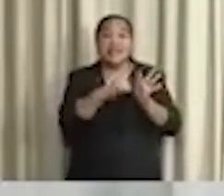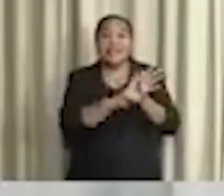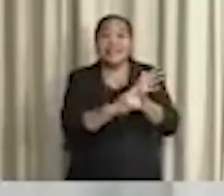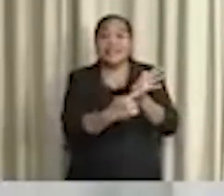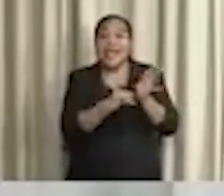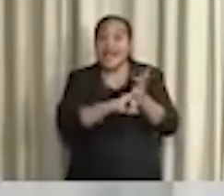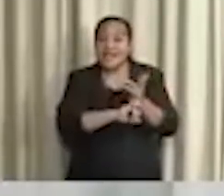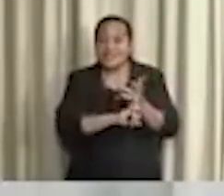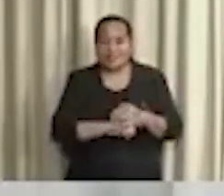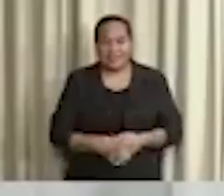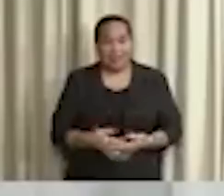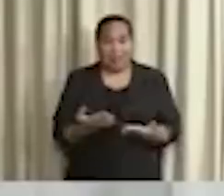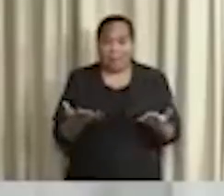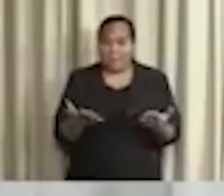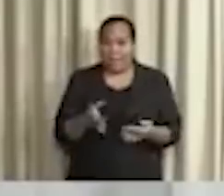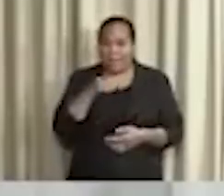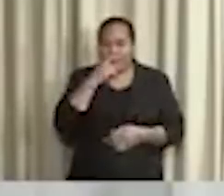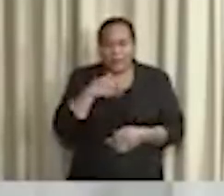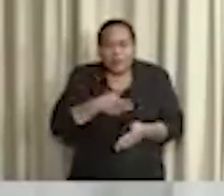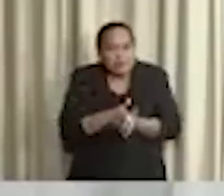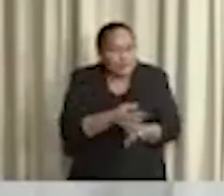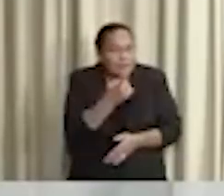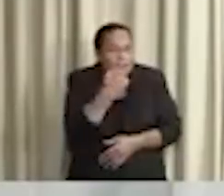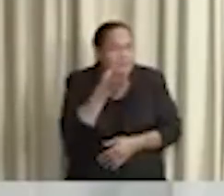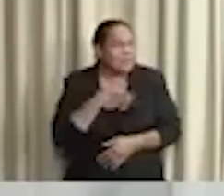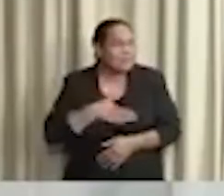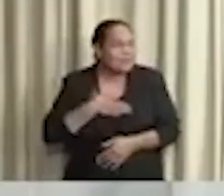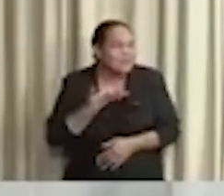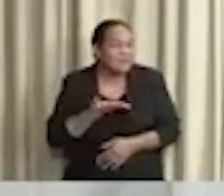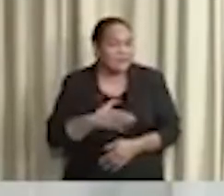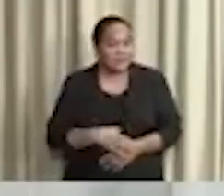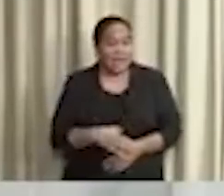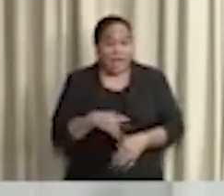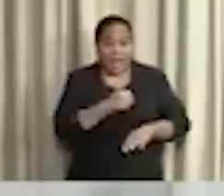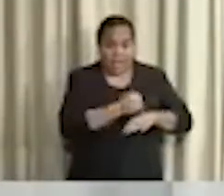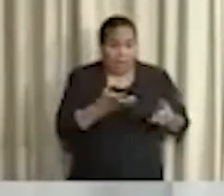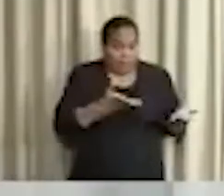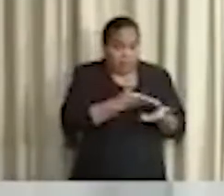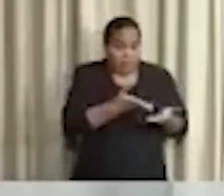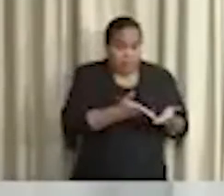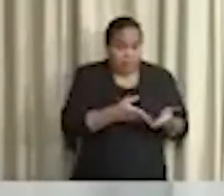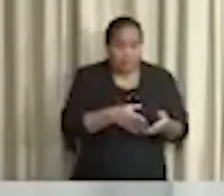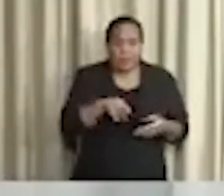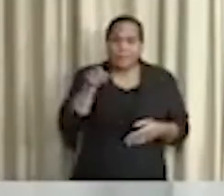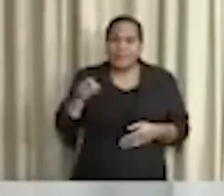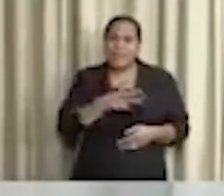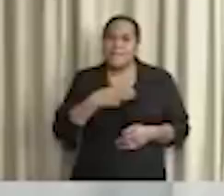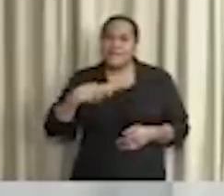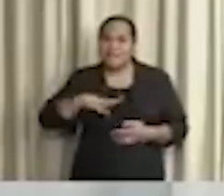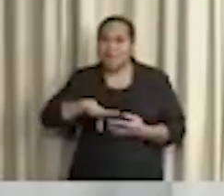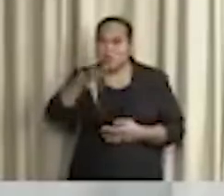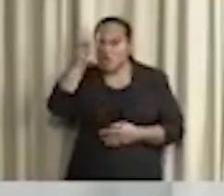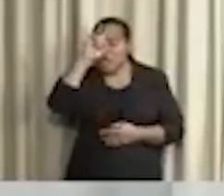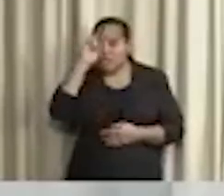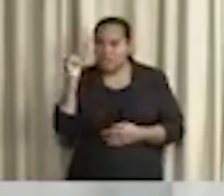common interest topic. Cabinet considered a submission from the Minister for Education on